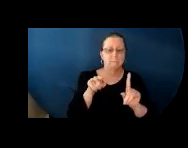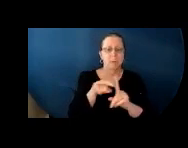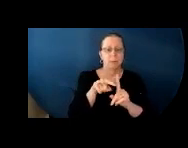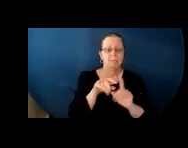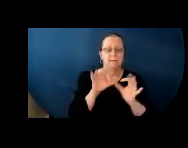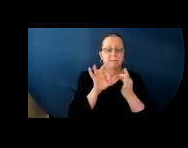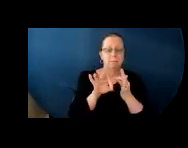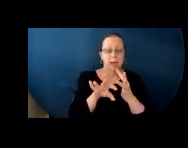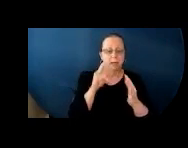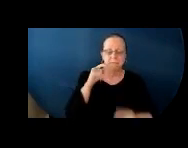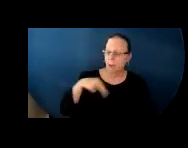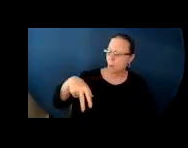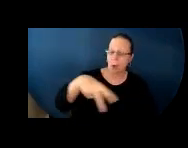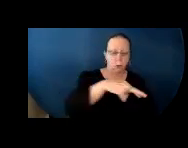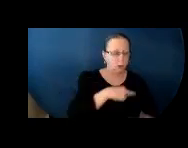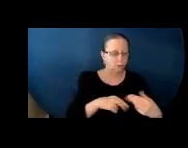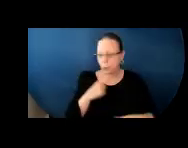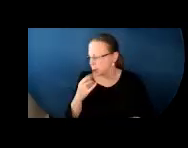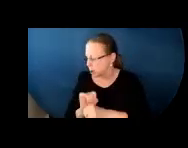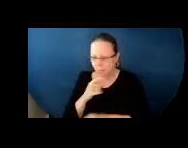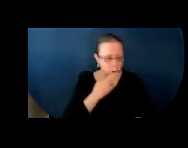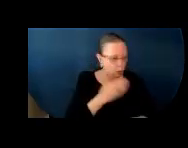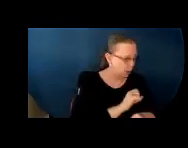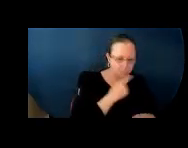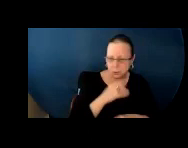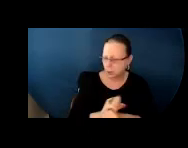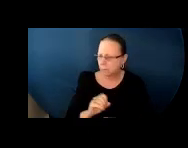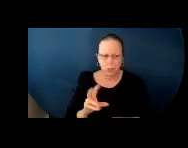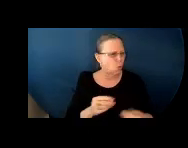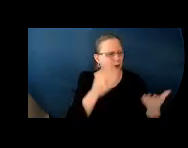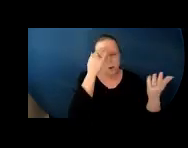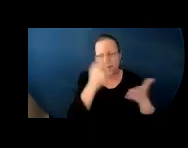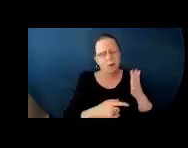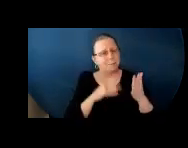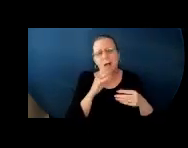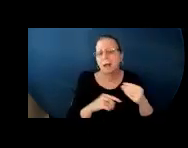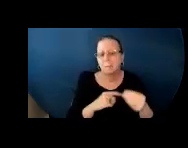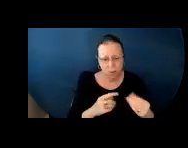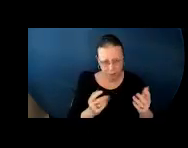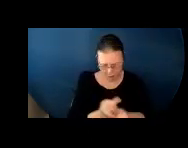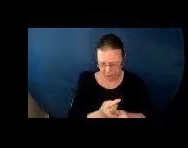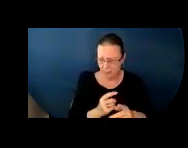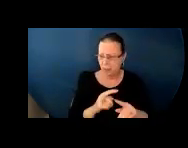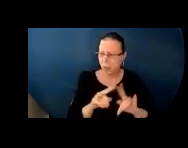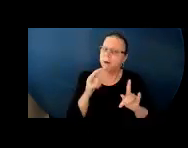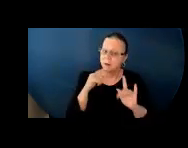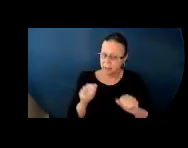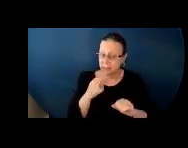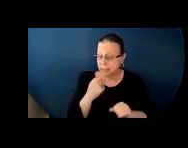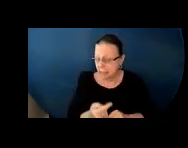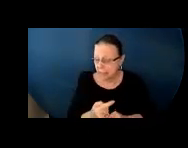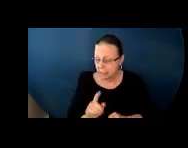a room and just keep saying, good job, good job, good job, no one knows what I'm talking about, right? But if I can say to